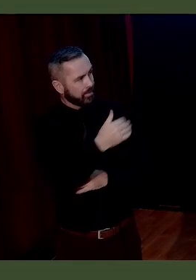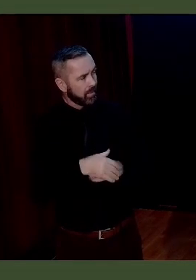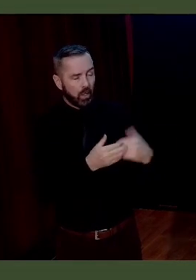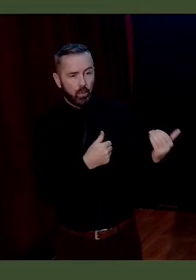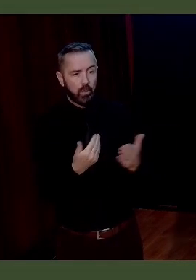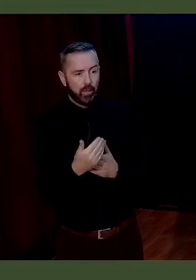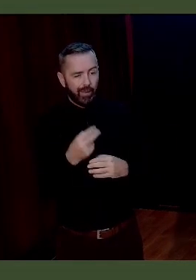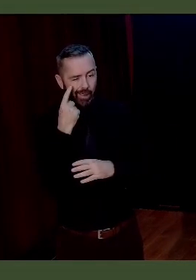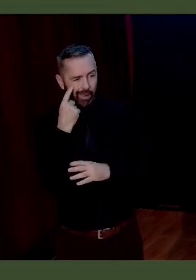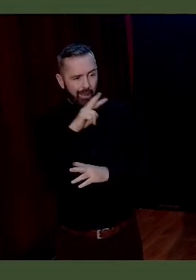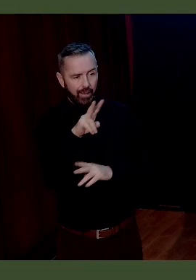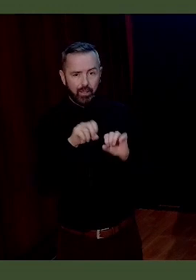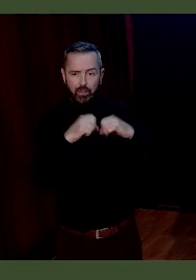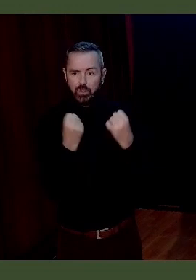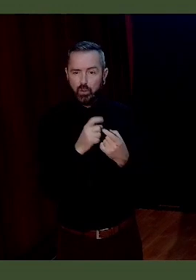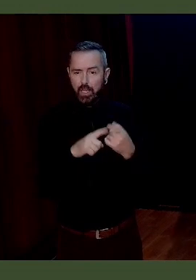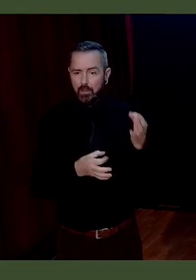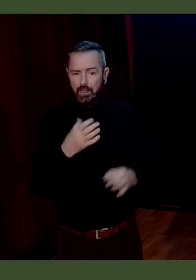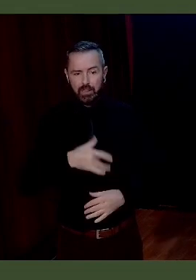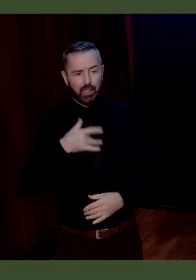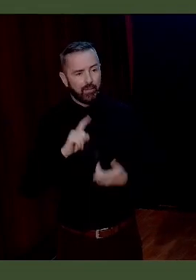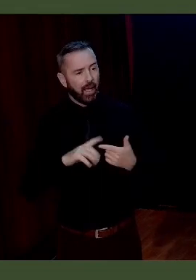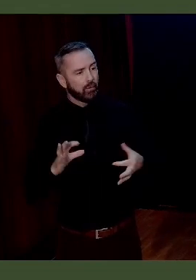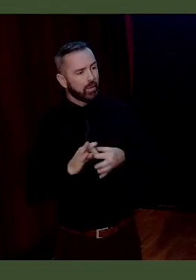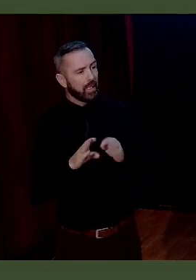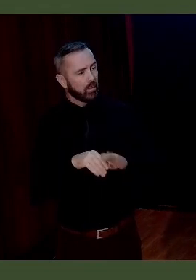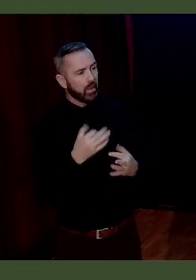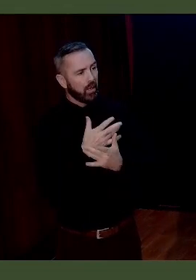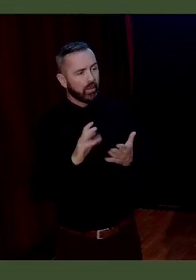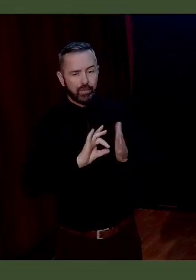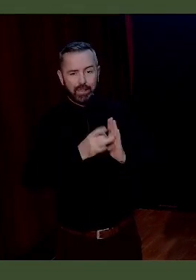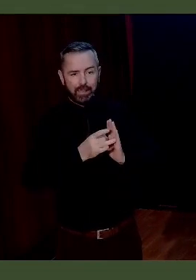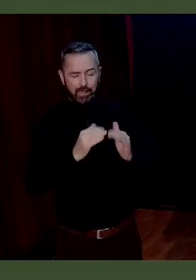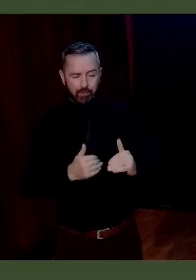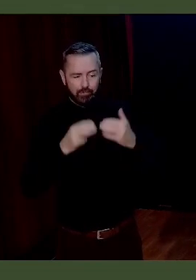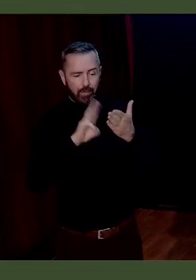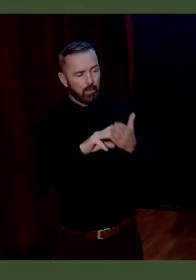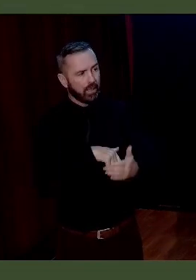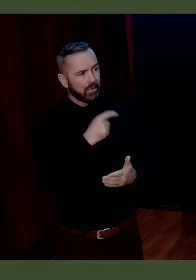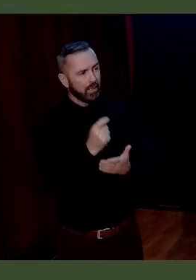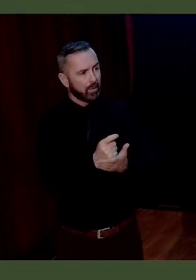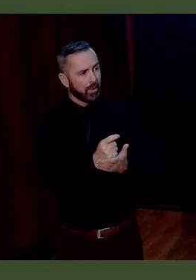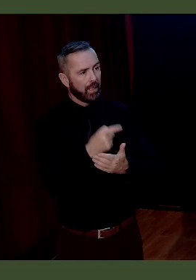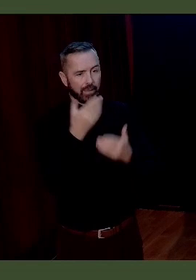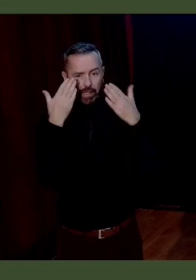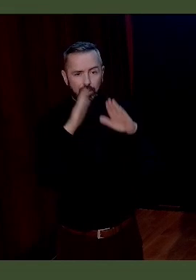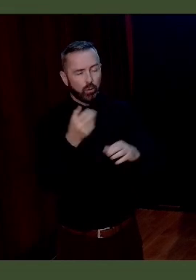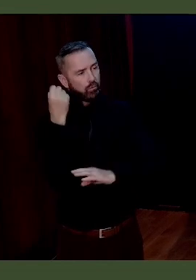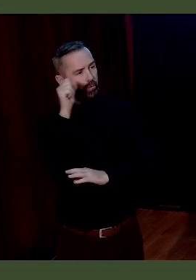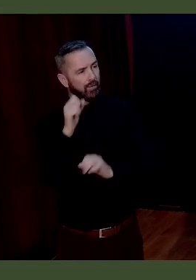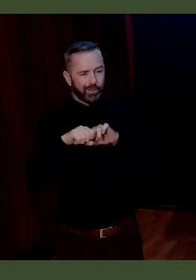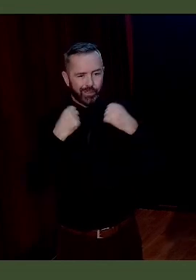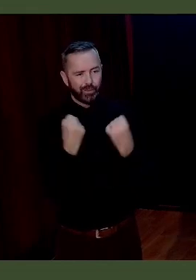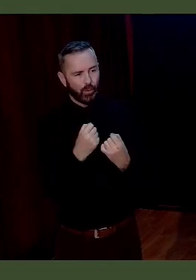an insight into her social and political life and her relationship with many of the key political figures of the time. They demonstrate the